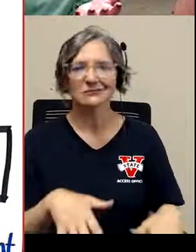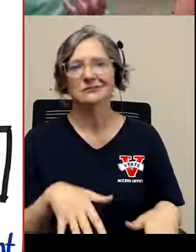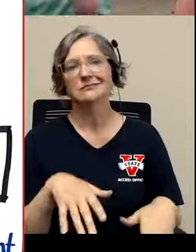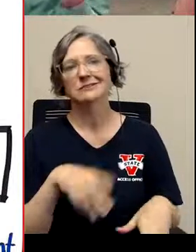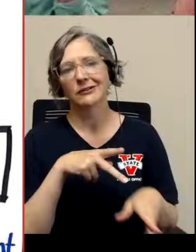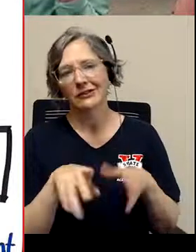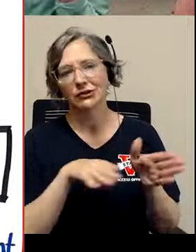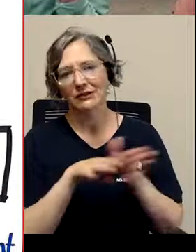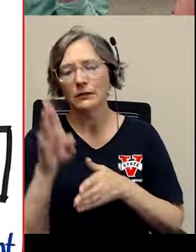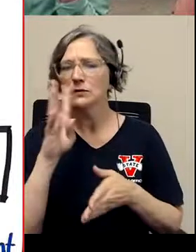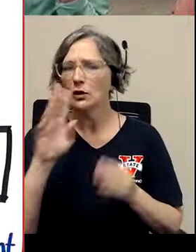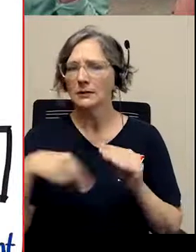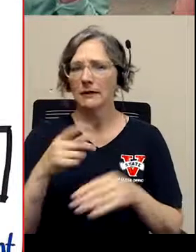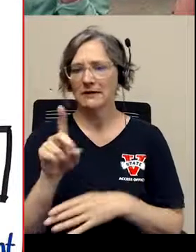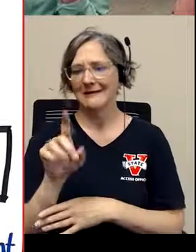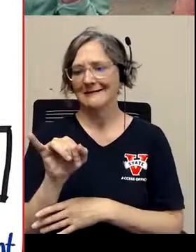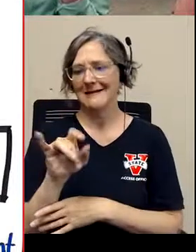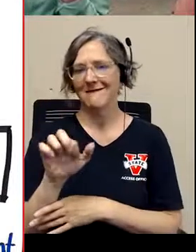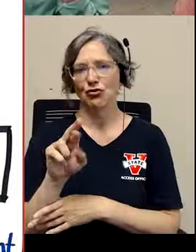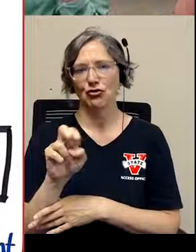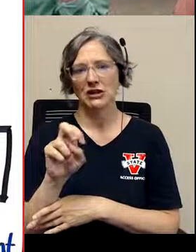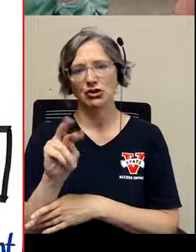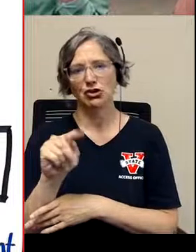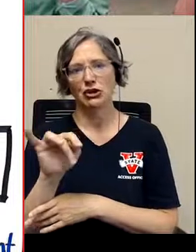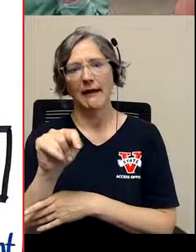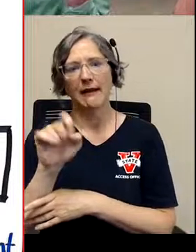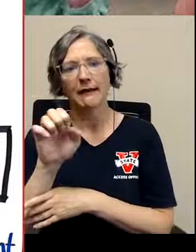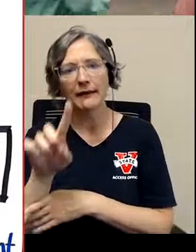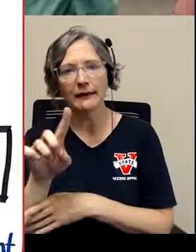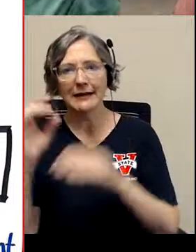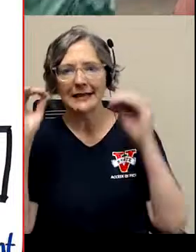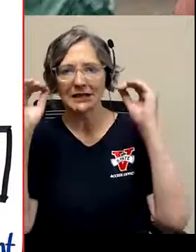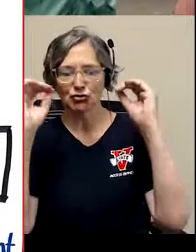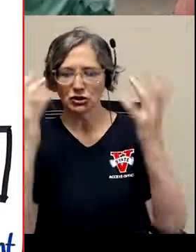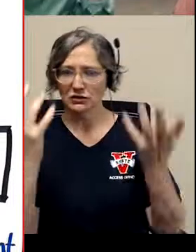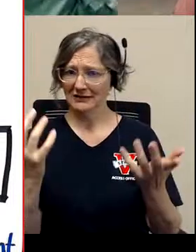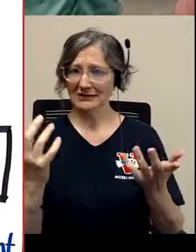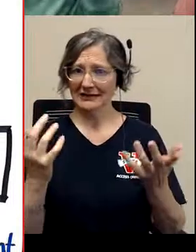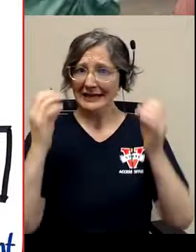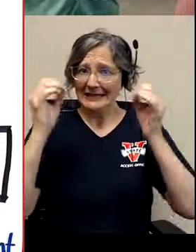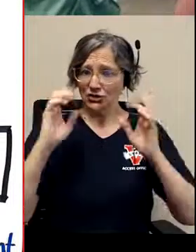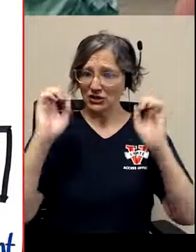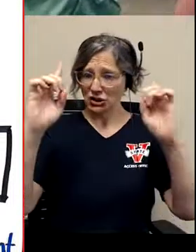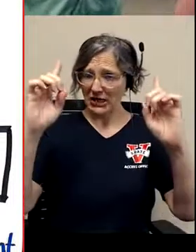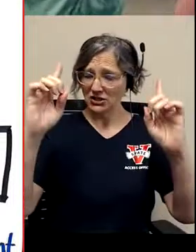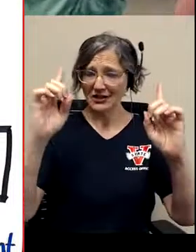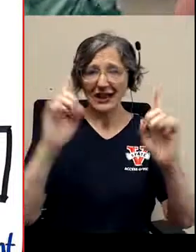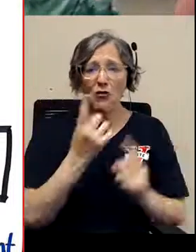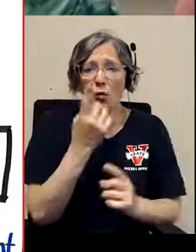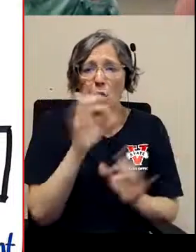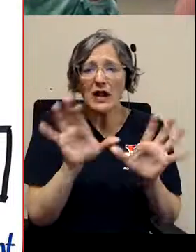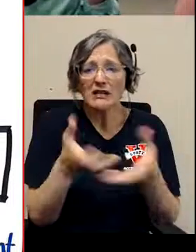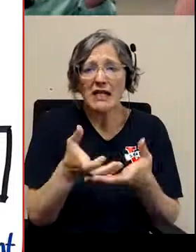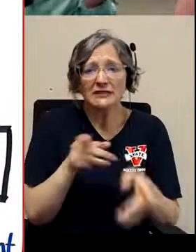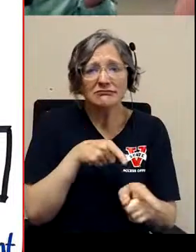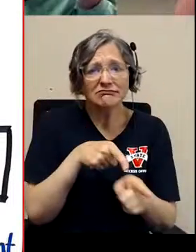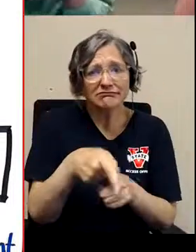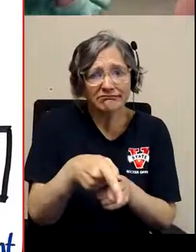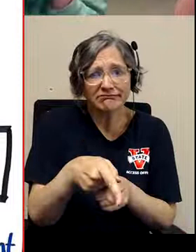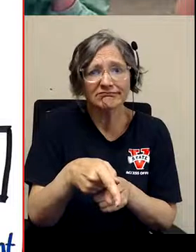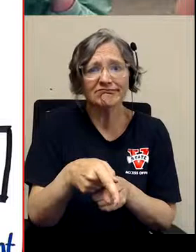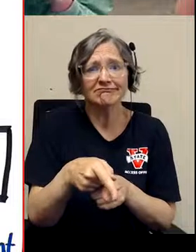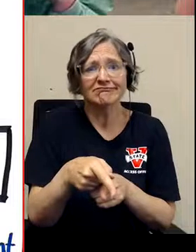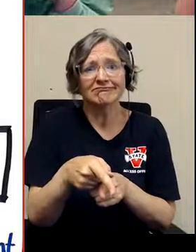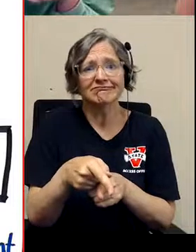differentiated instruction. Like many teacher ed programs, we have a whole course designed just for differentiated